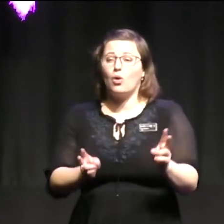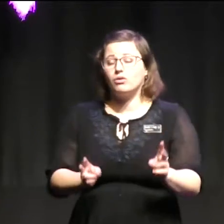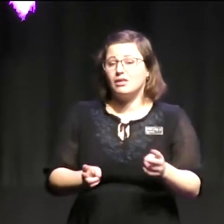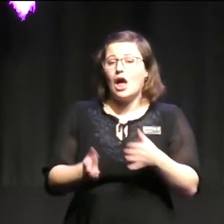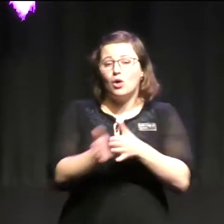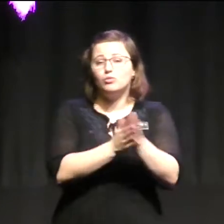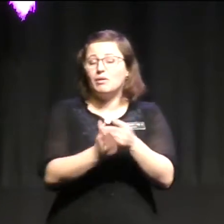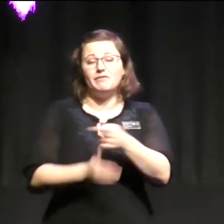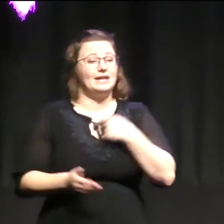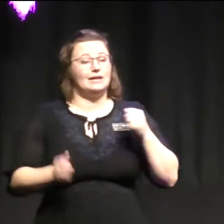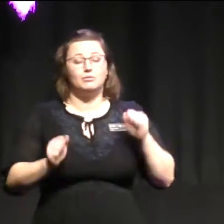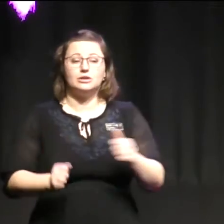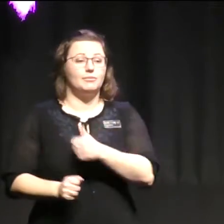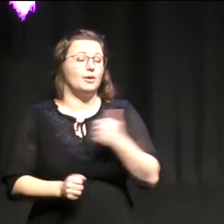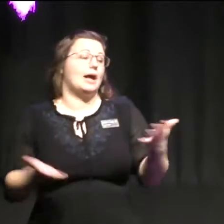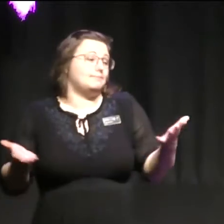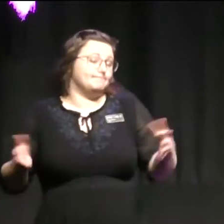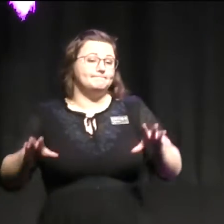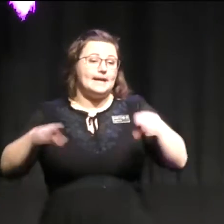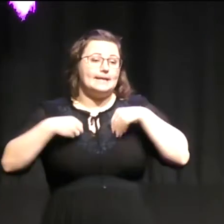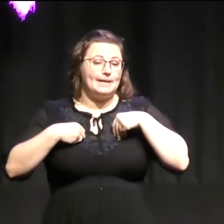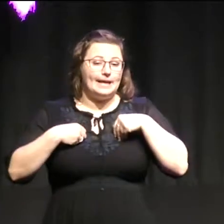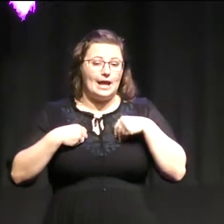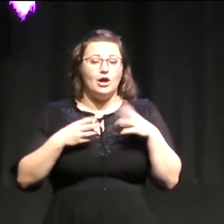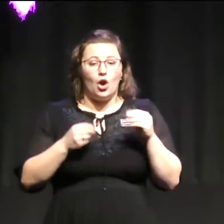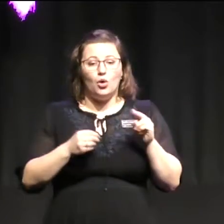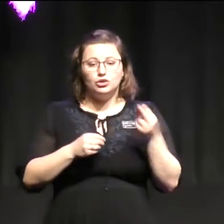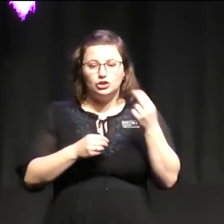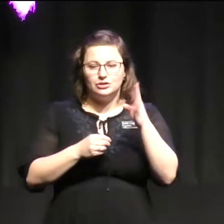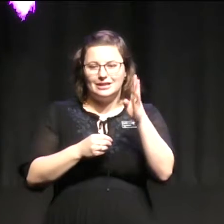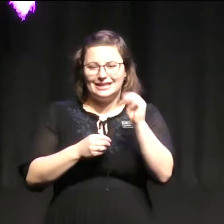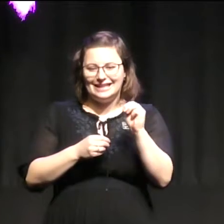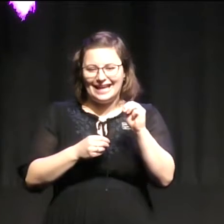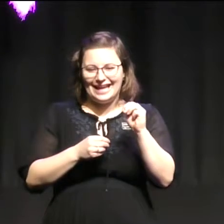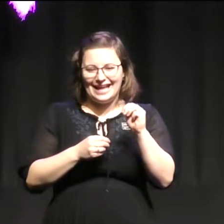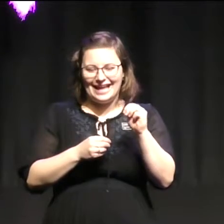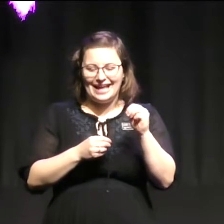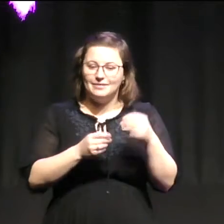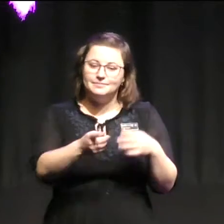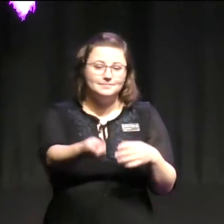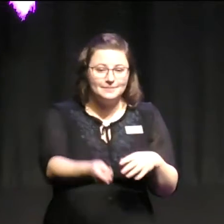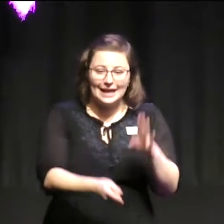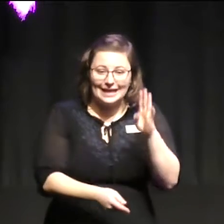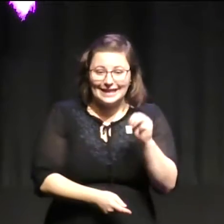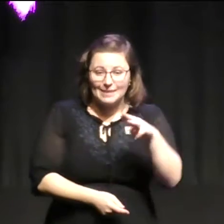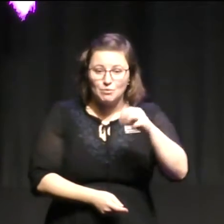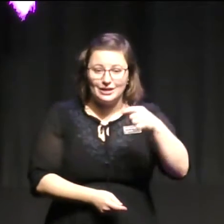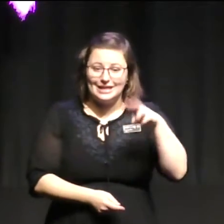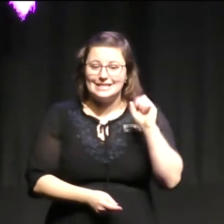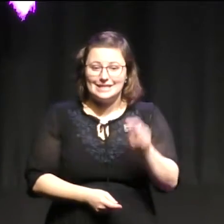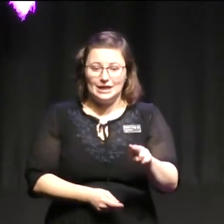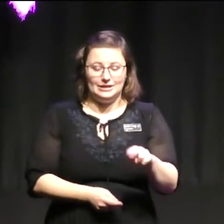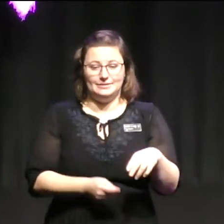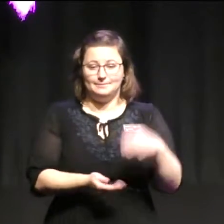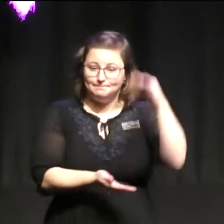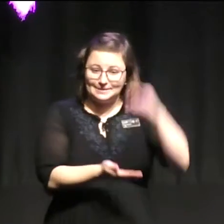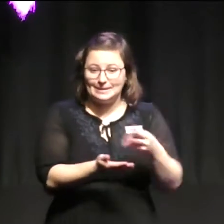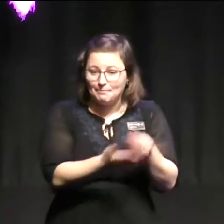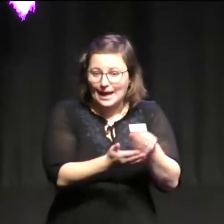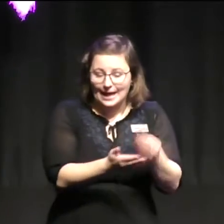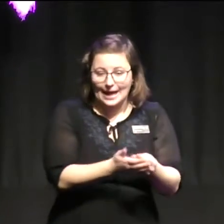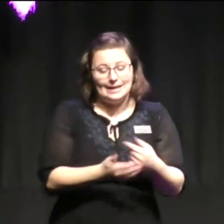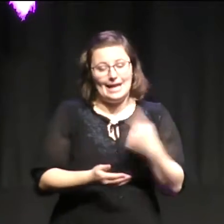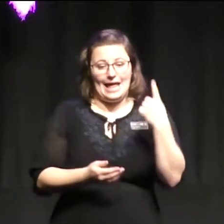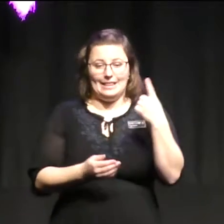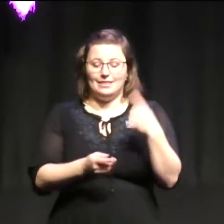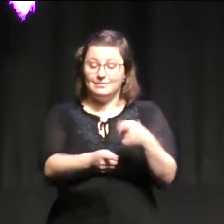with. And demonetization, which is a recent phenomena in our country, we have to very